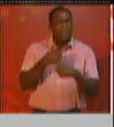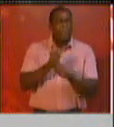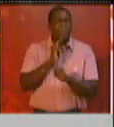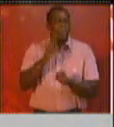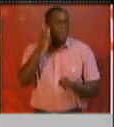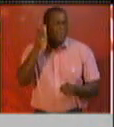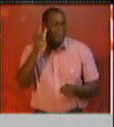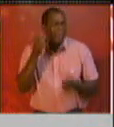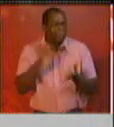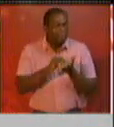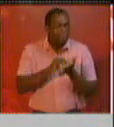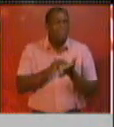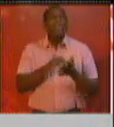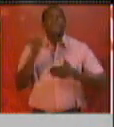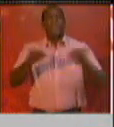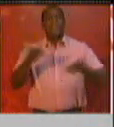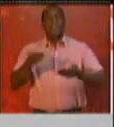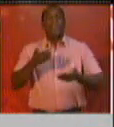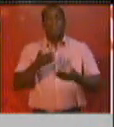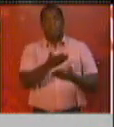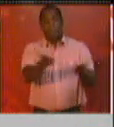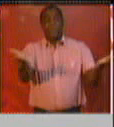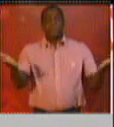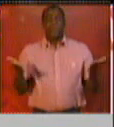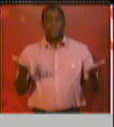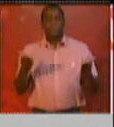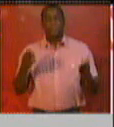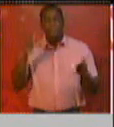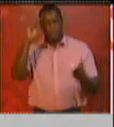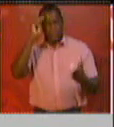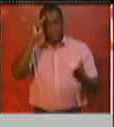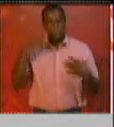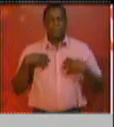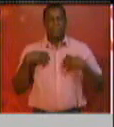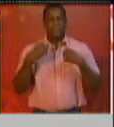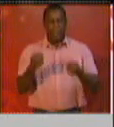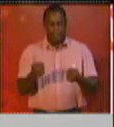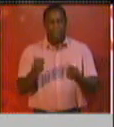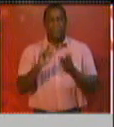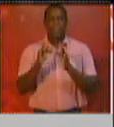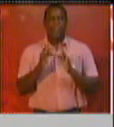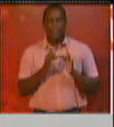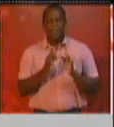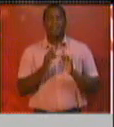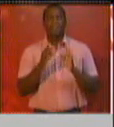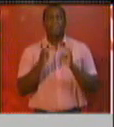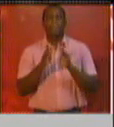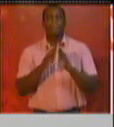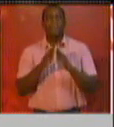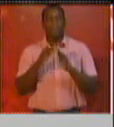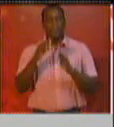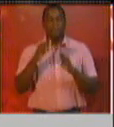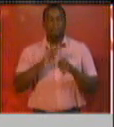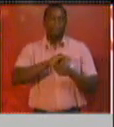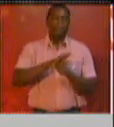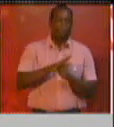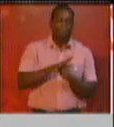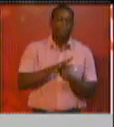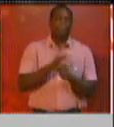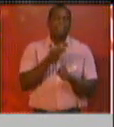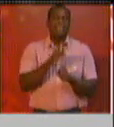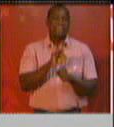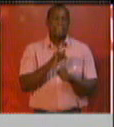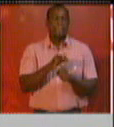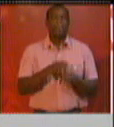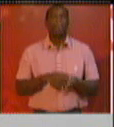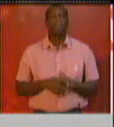Welcome, everyone, to the Ministry of Health's virtual media conference on the national COVID-19 response. We are here